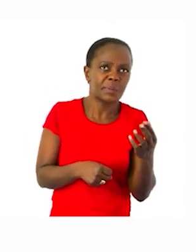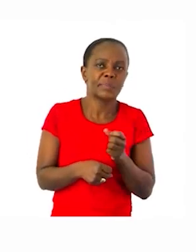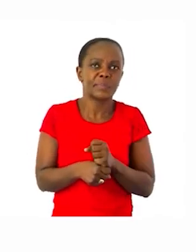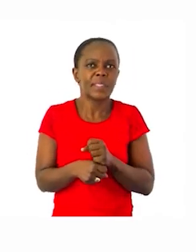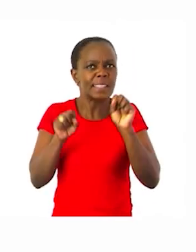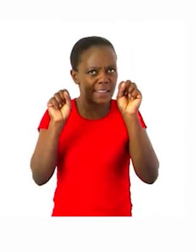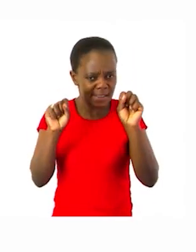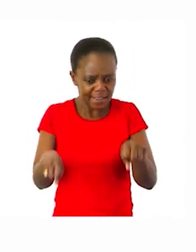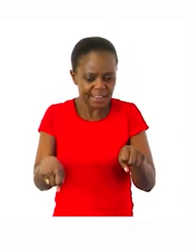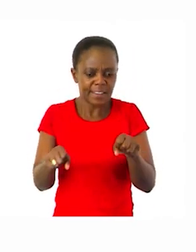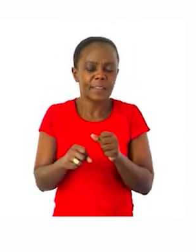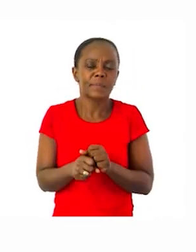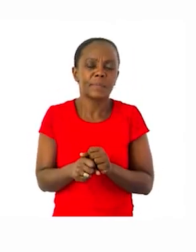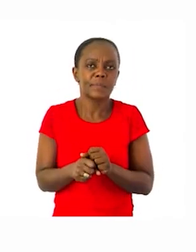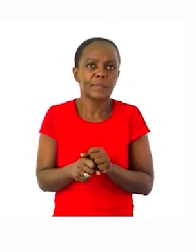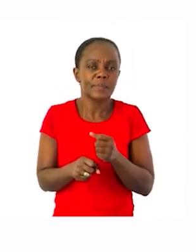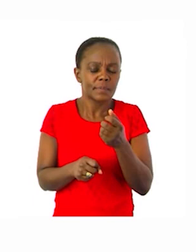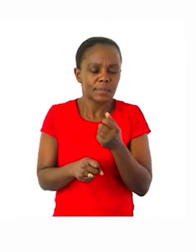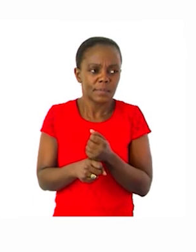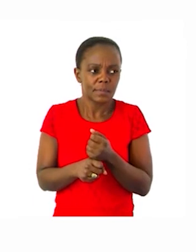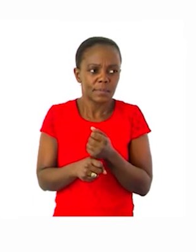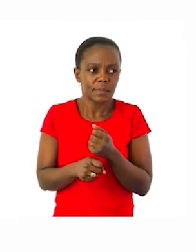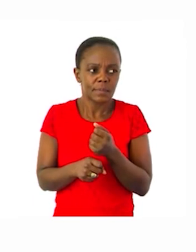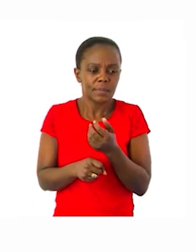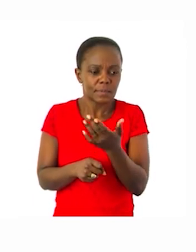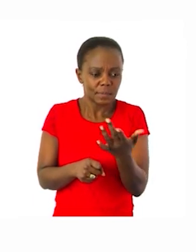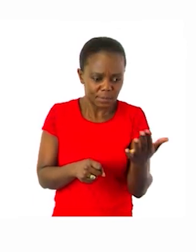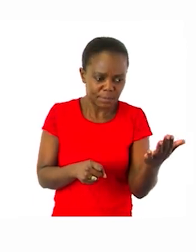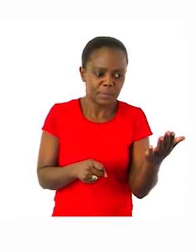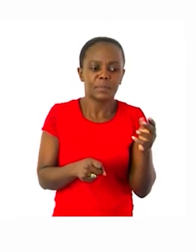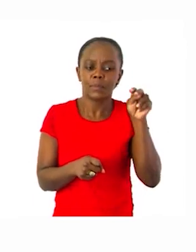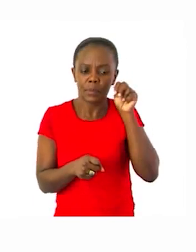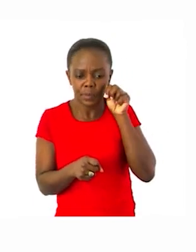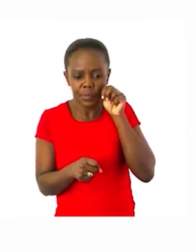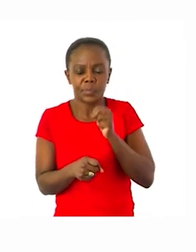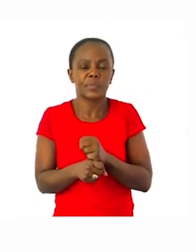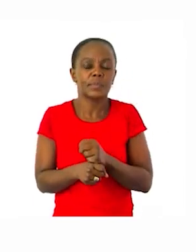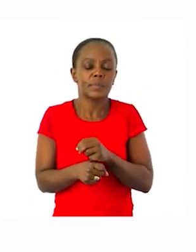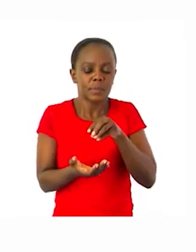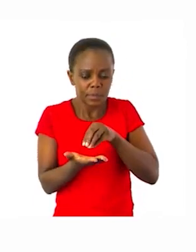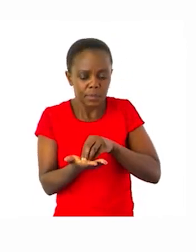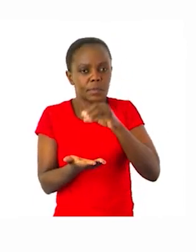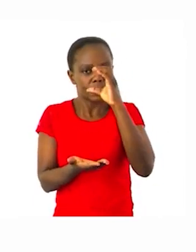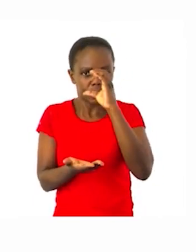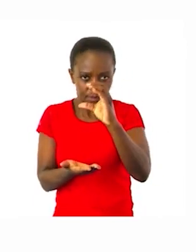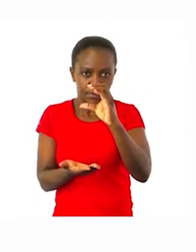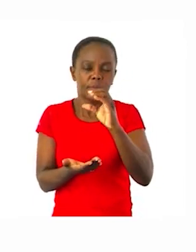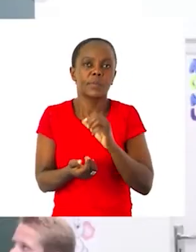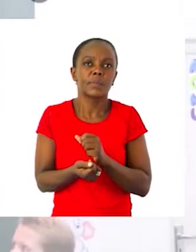Yes, very good. It is an uncountable noun. So we are going to write a C besides the